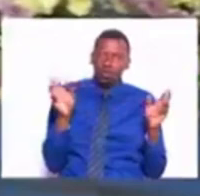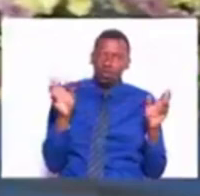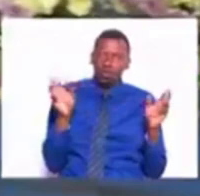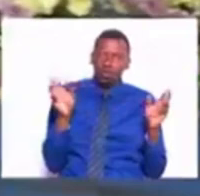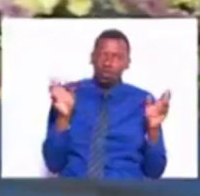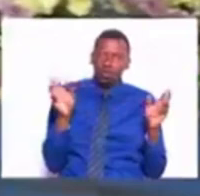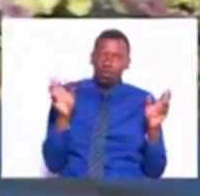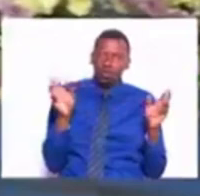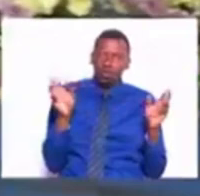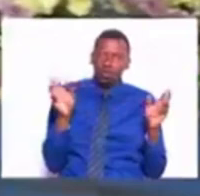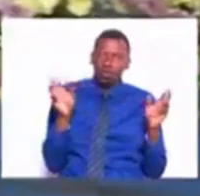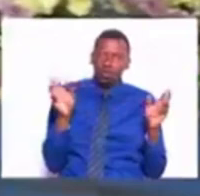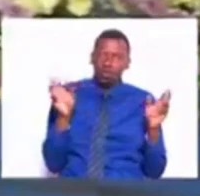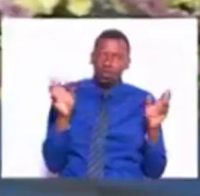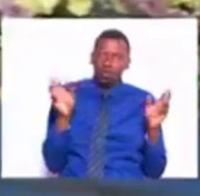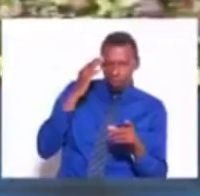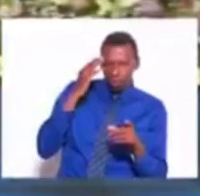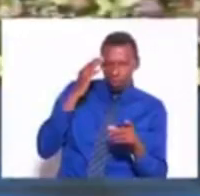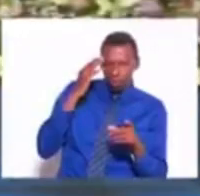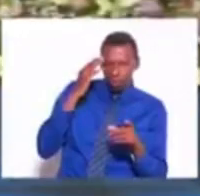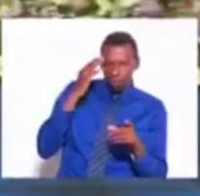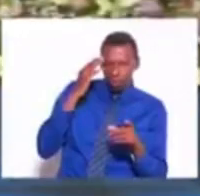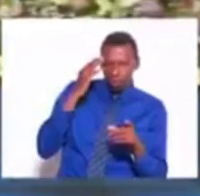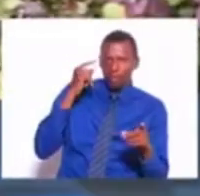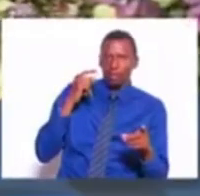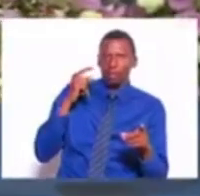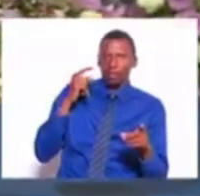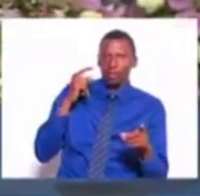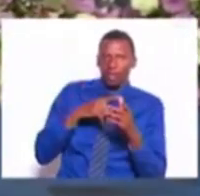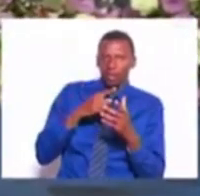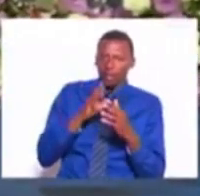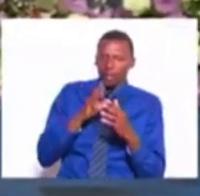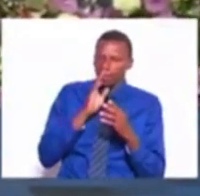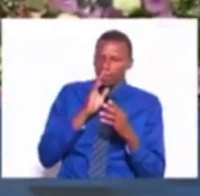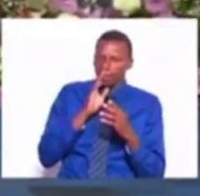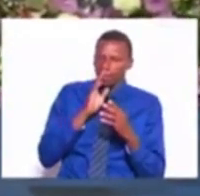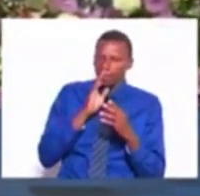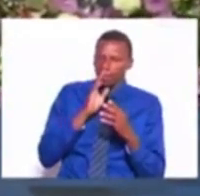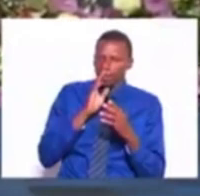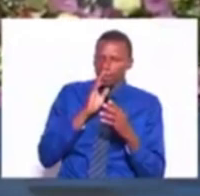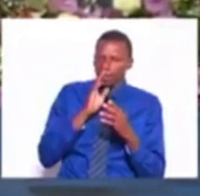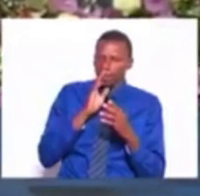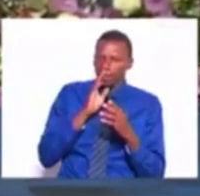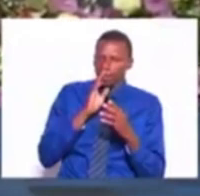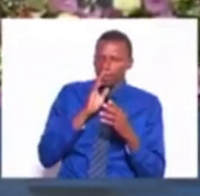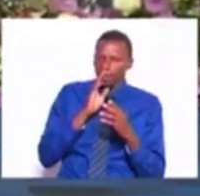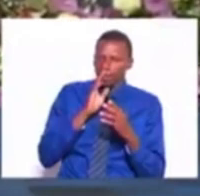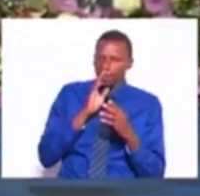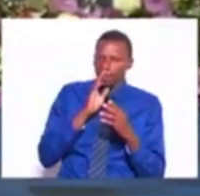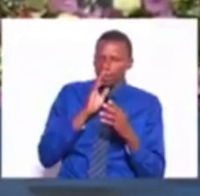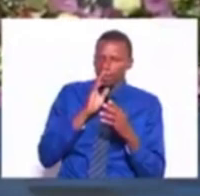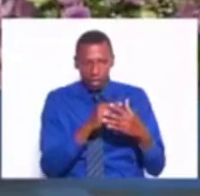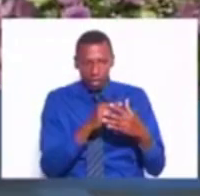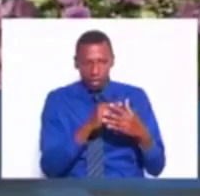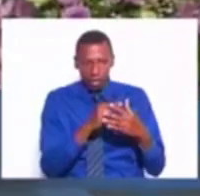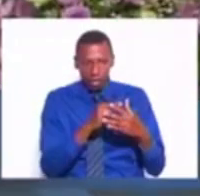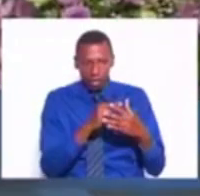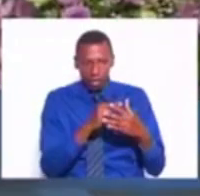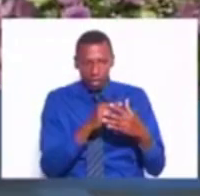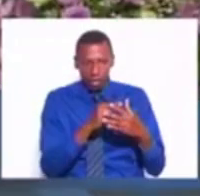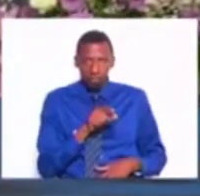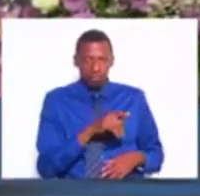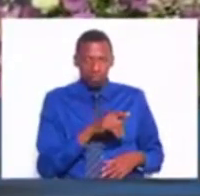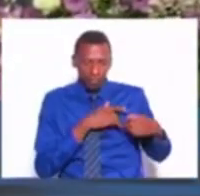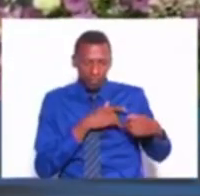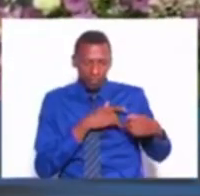you know that one, you have to consider this and be a very good friend to this person so that he or she can open up.